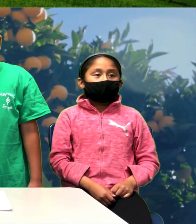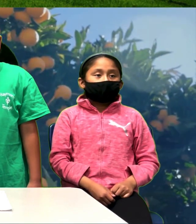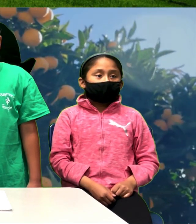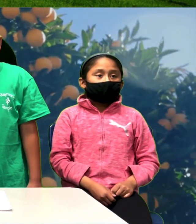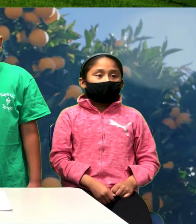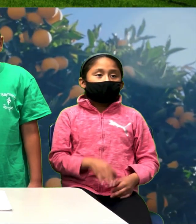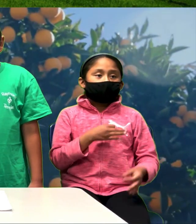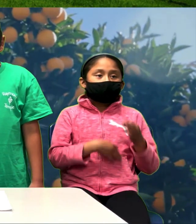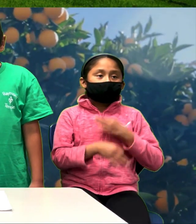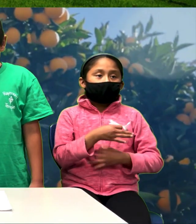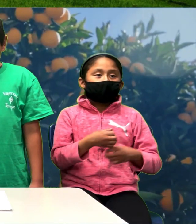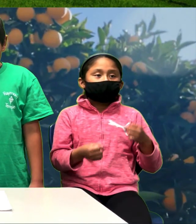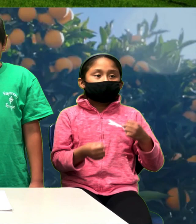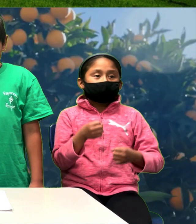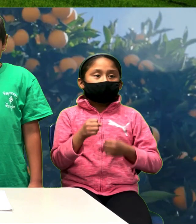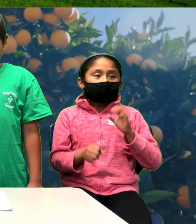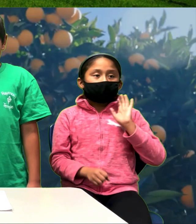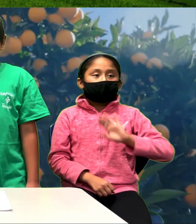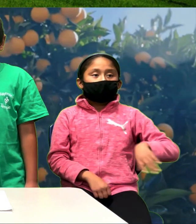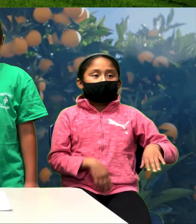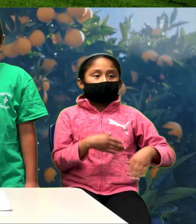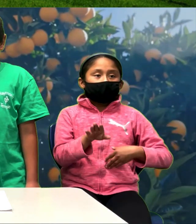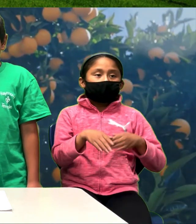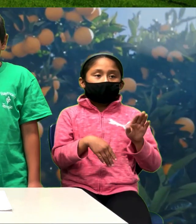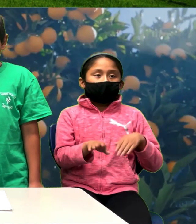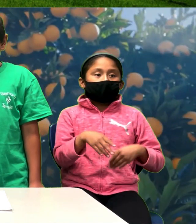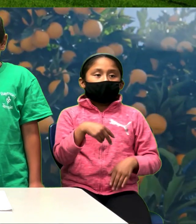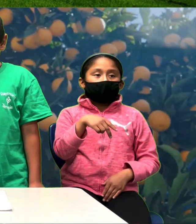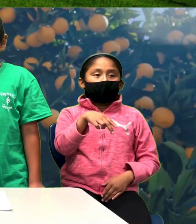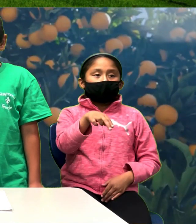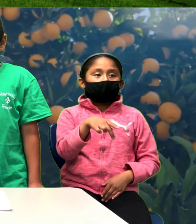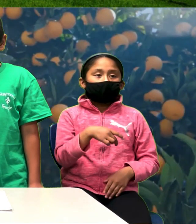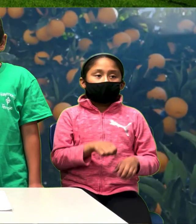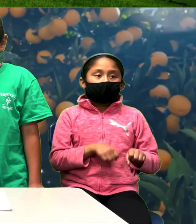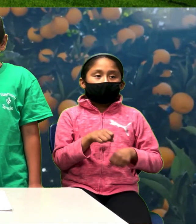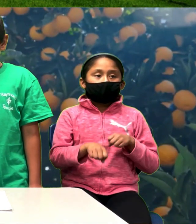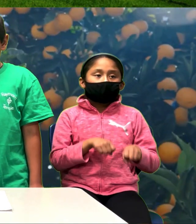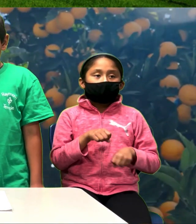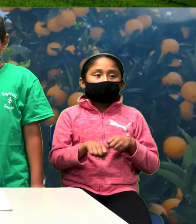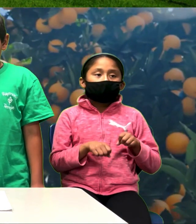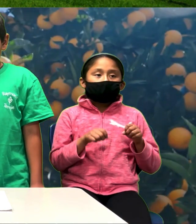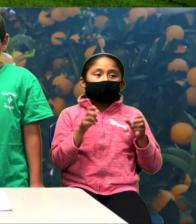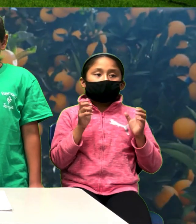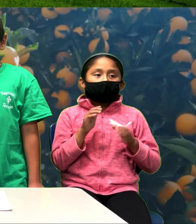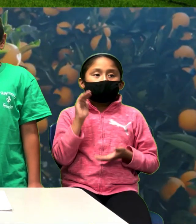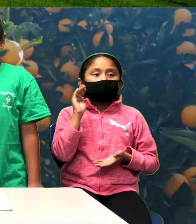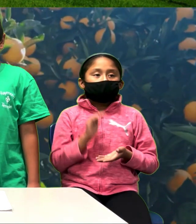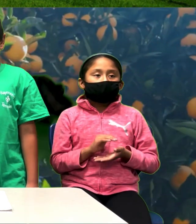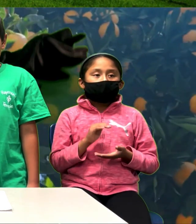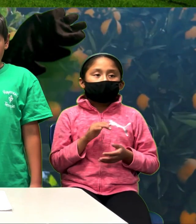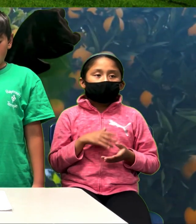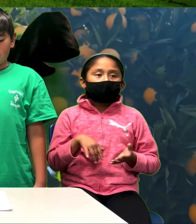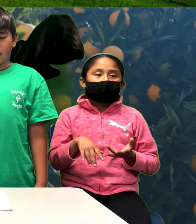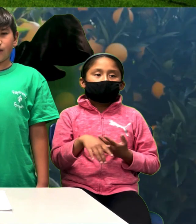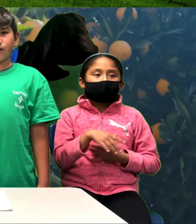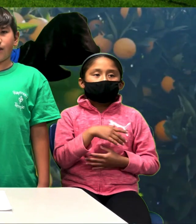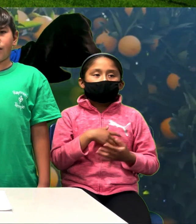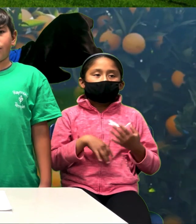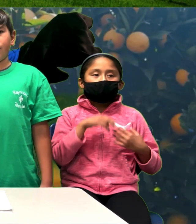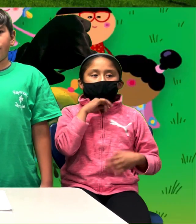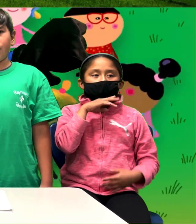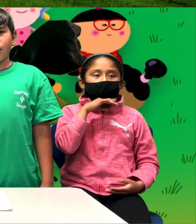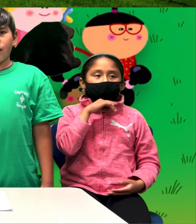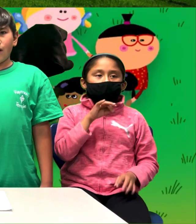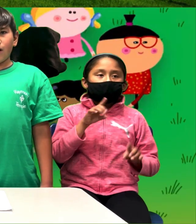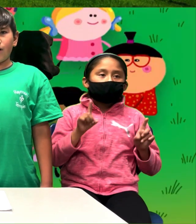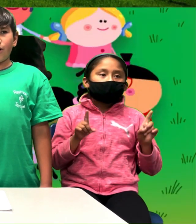instead of driving. Walking or biking to school can help reduce air pollution. These are just some things you can